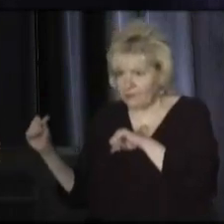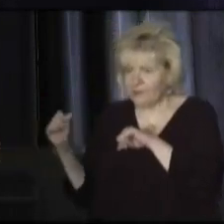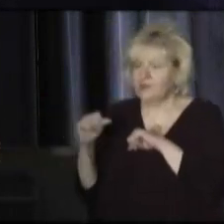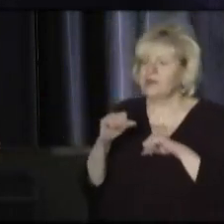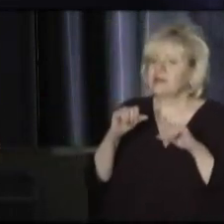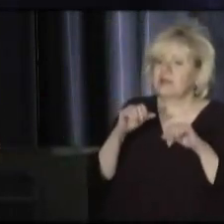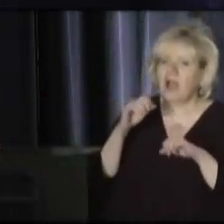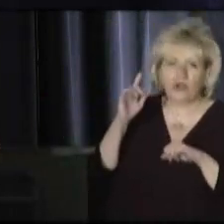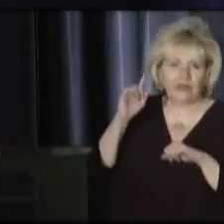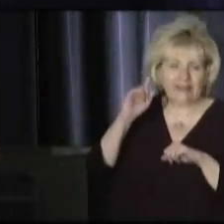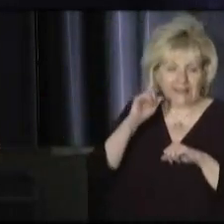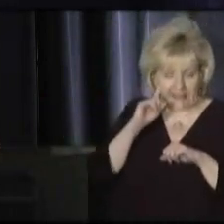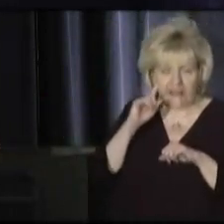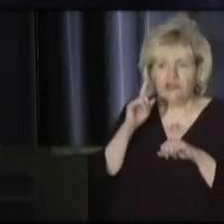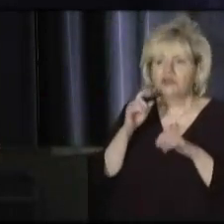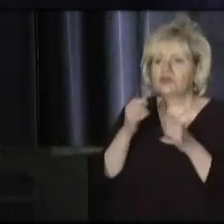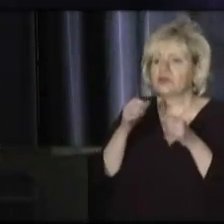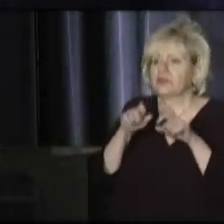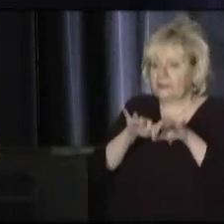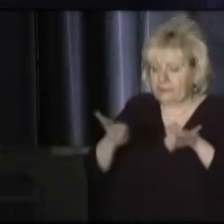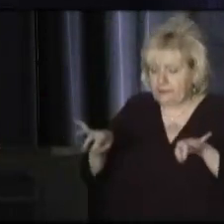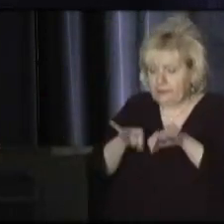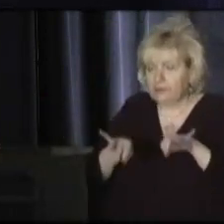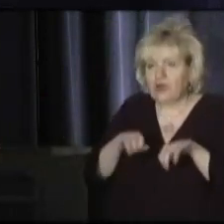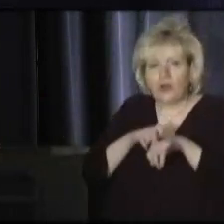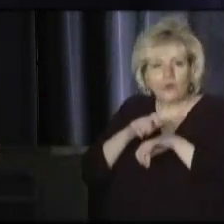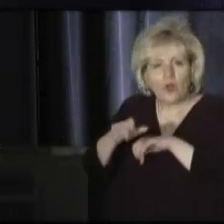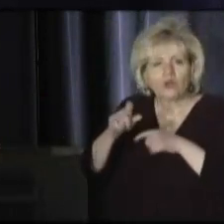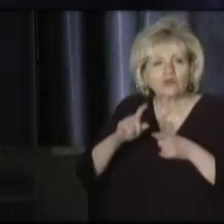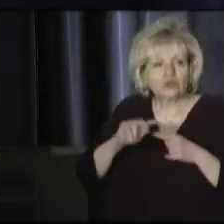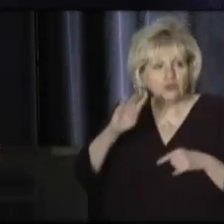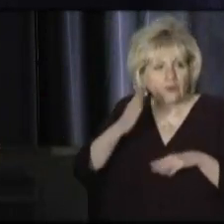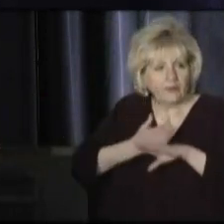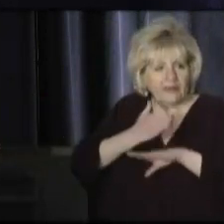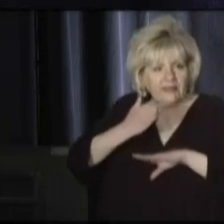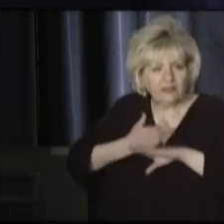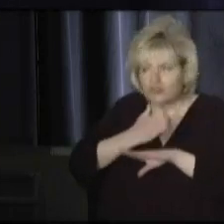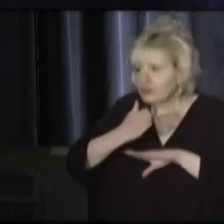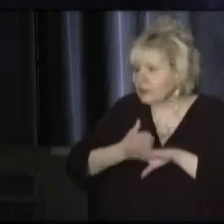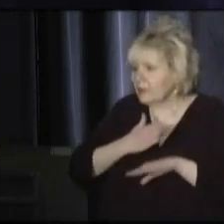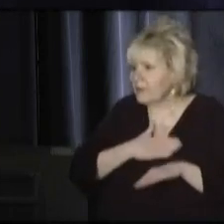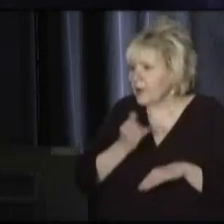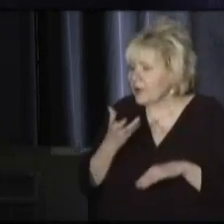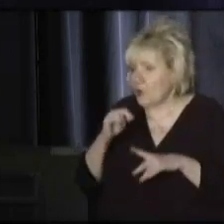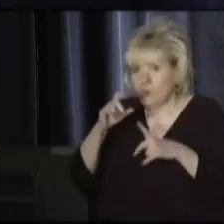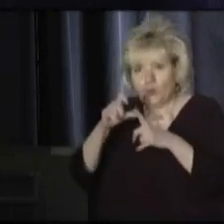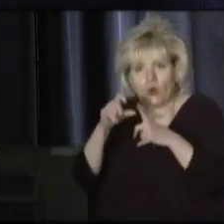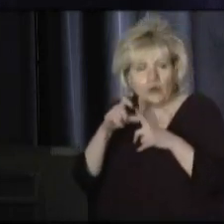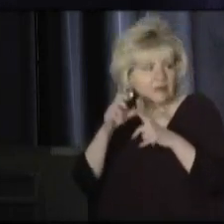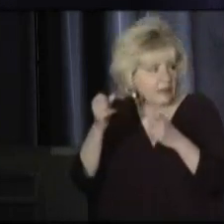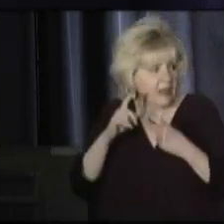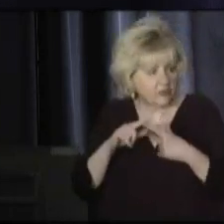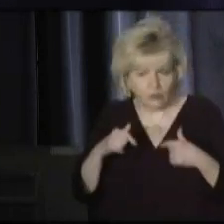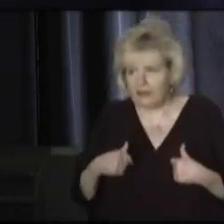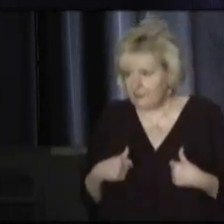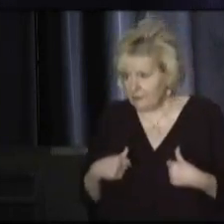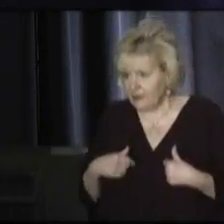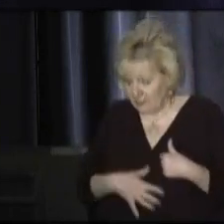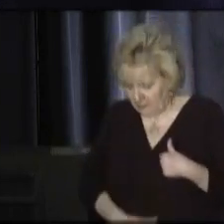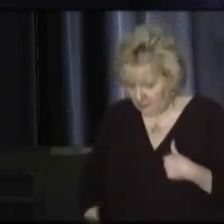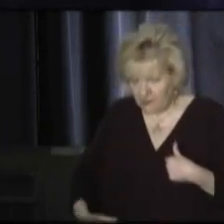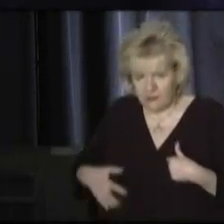confidential, sealed. I didn't know where that paperwork lived or how legal confidentiality really worked, but I was a minor, an